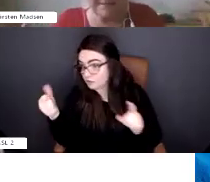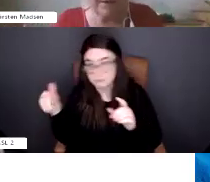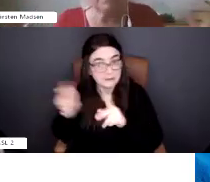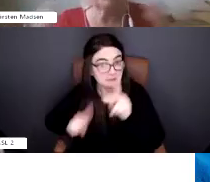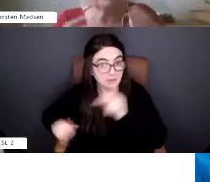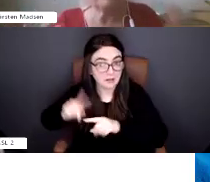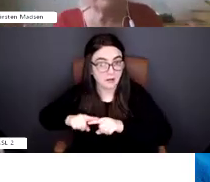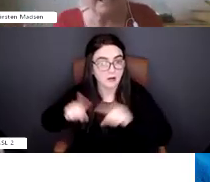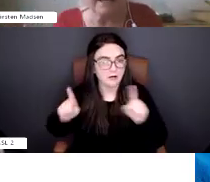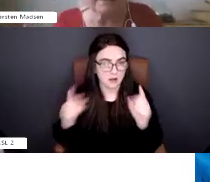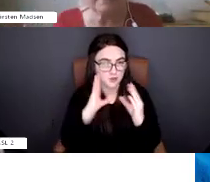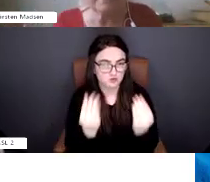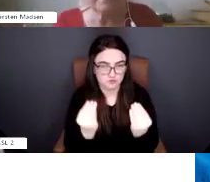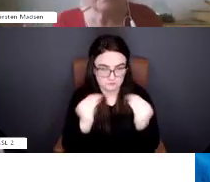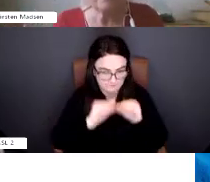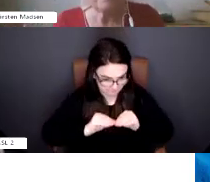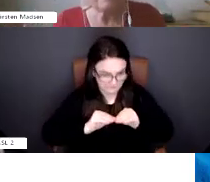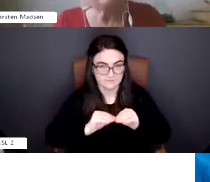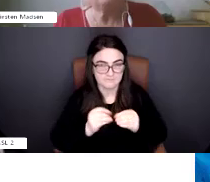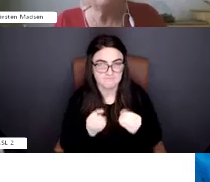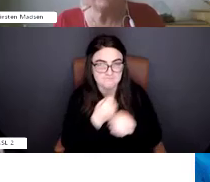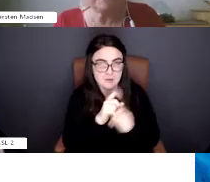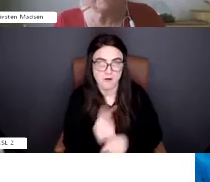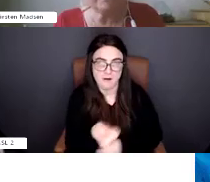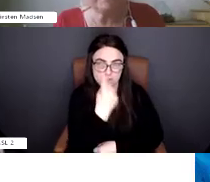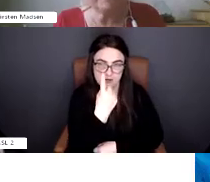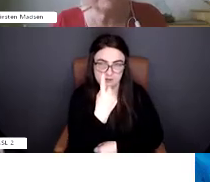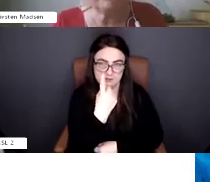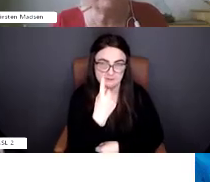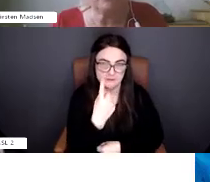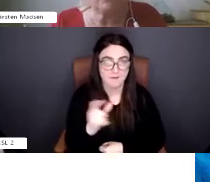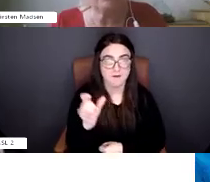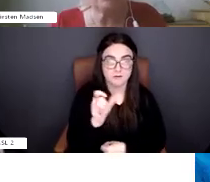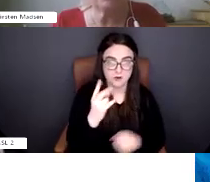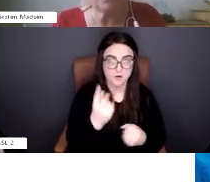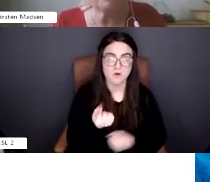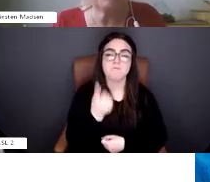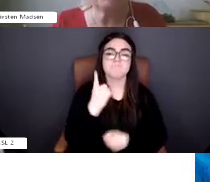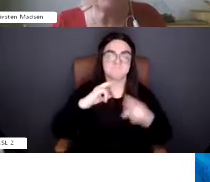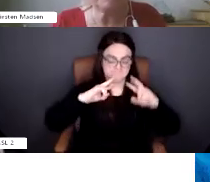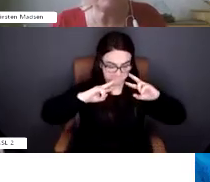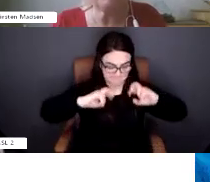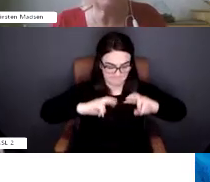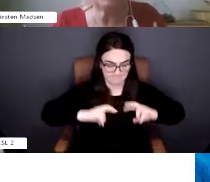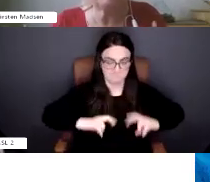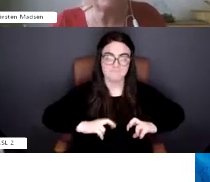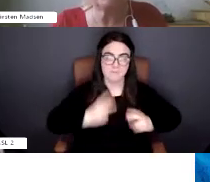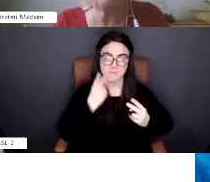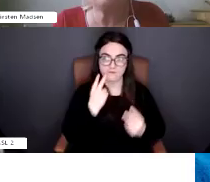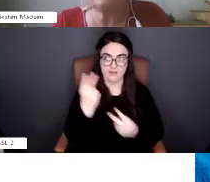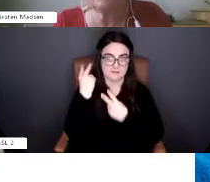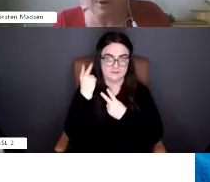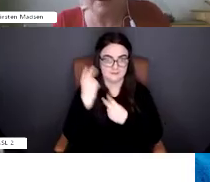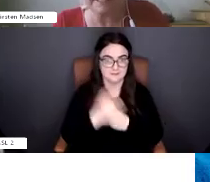getting people to reflect. And what we do is before workshops, we get people to reflect